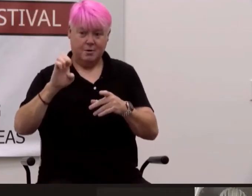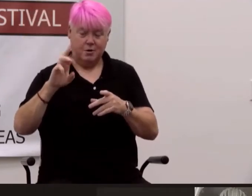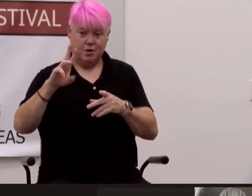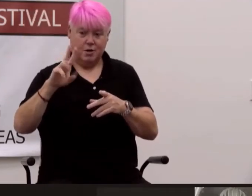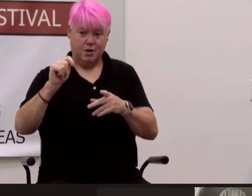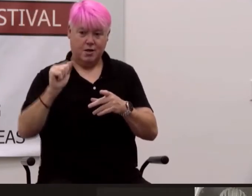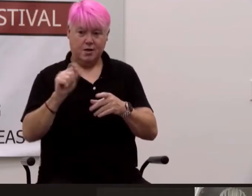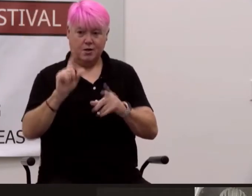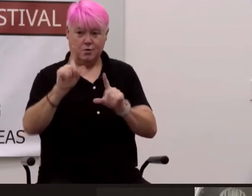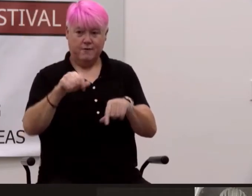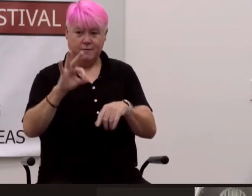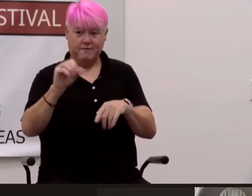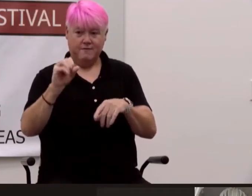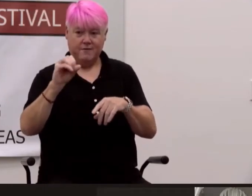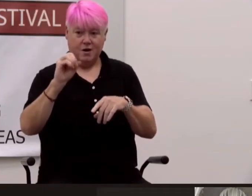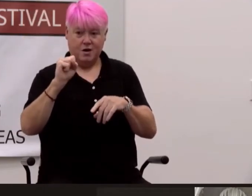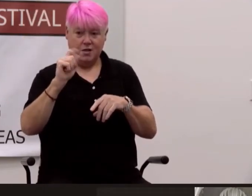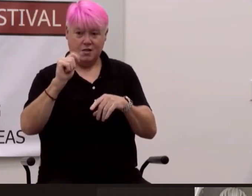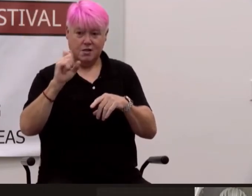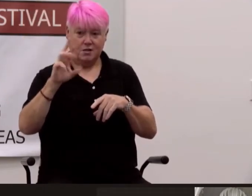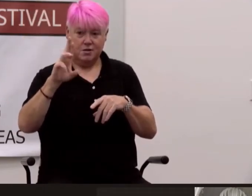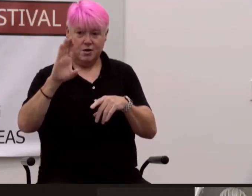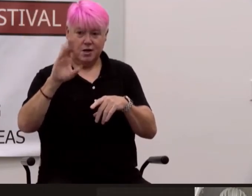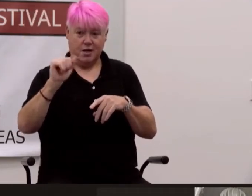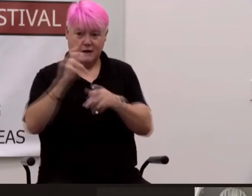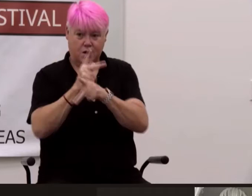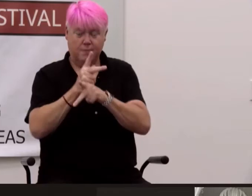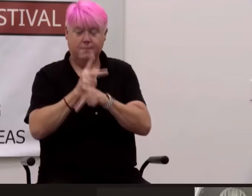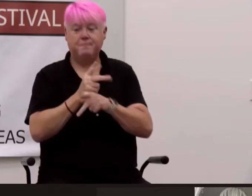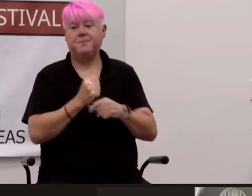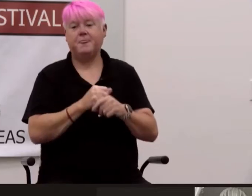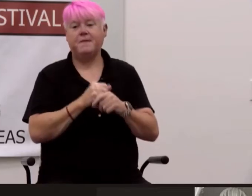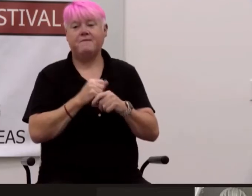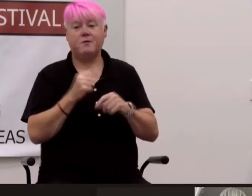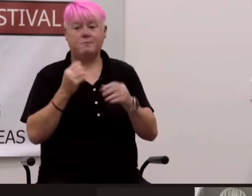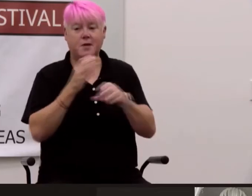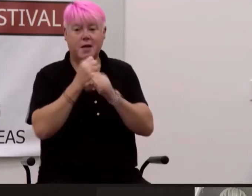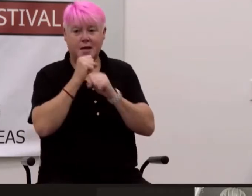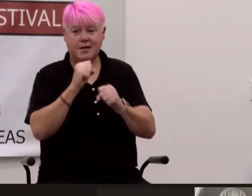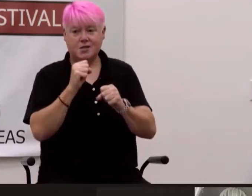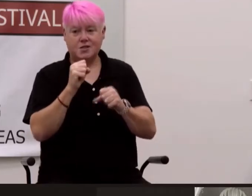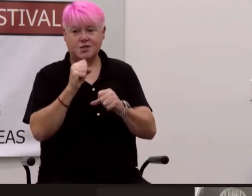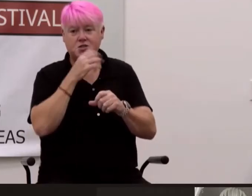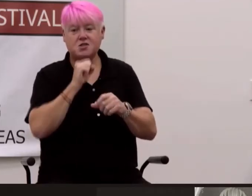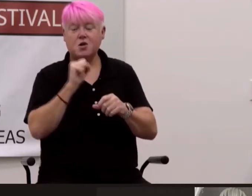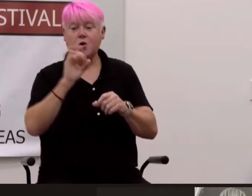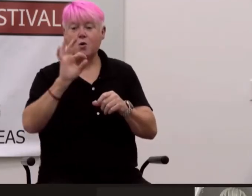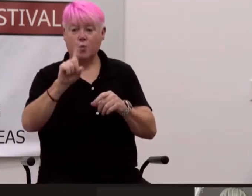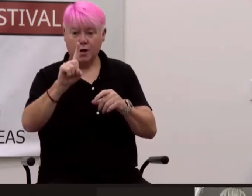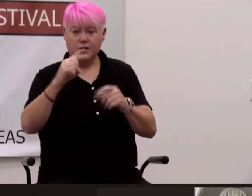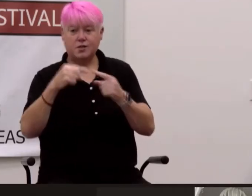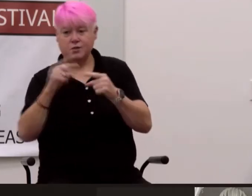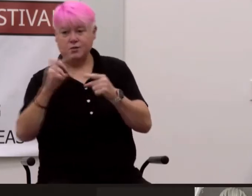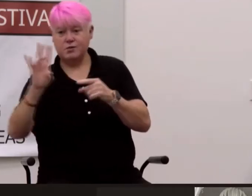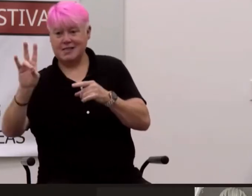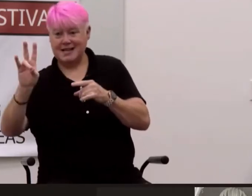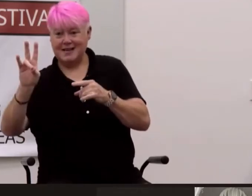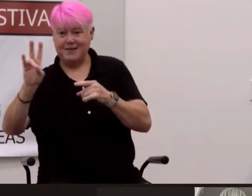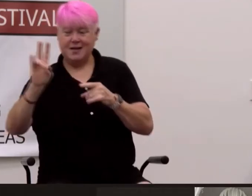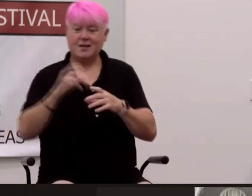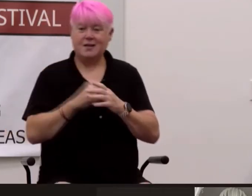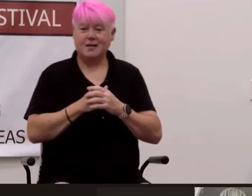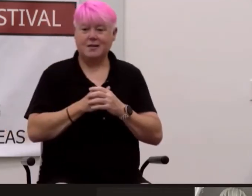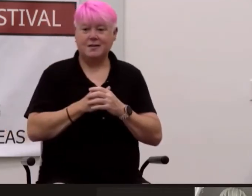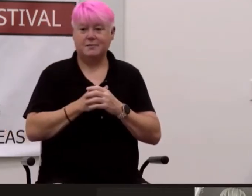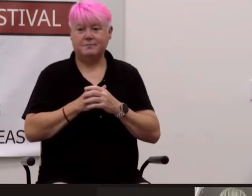from the age of 1.5 to almost 7, getting adopted by this wonderful family, Dennis and Belinda Chartrand,